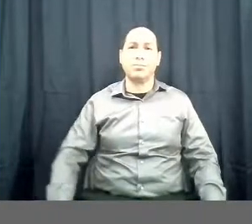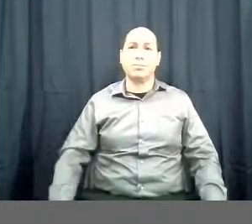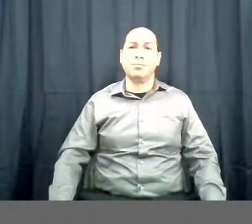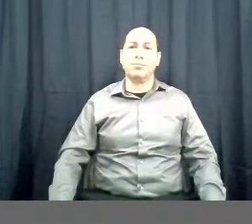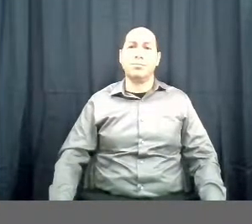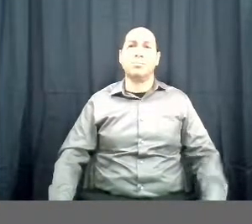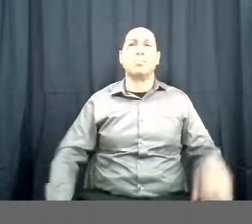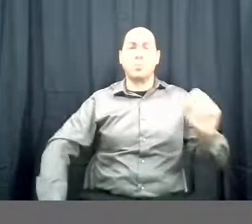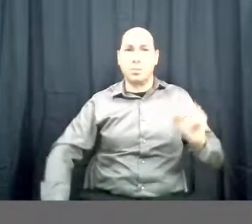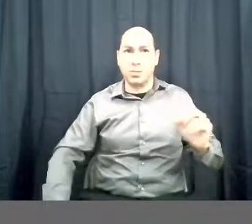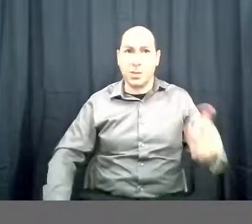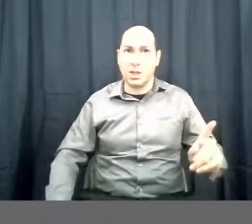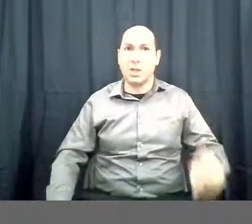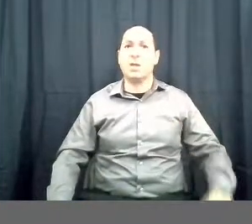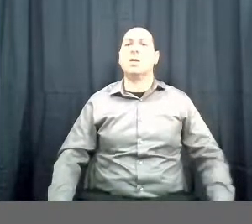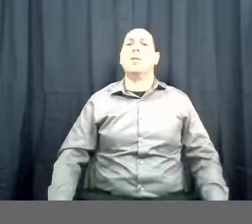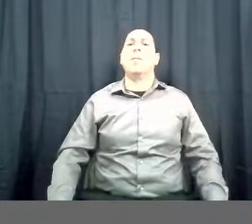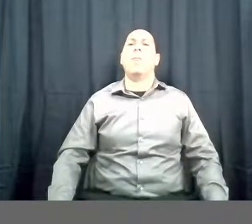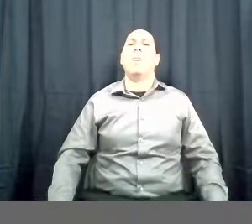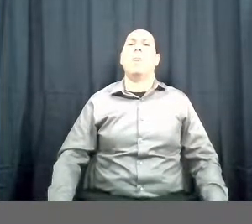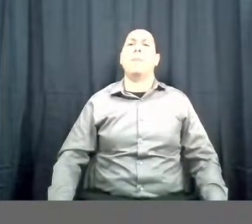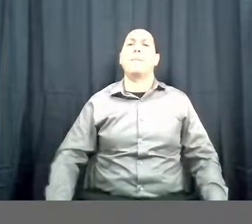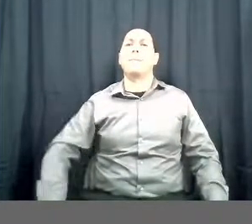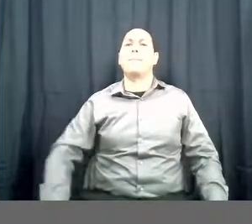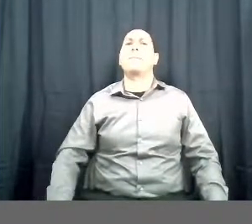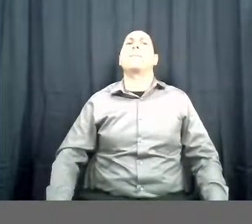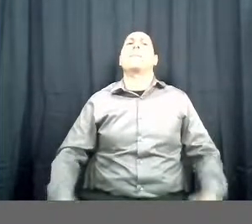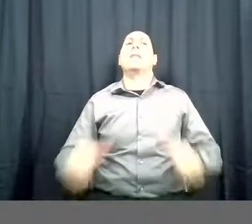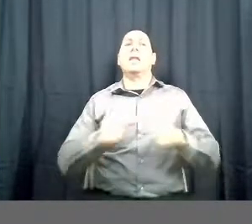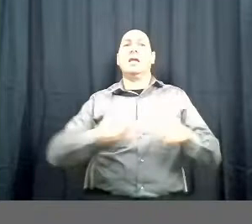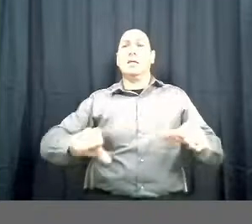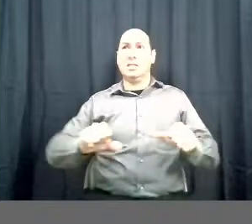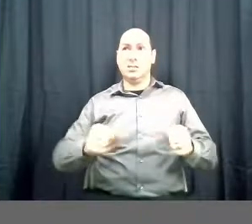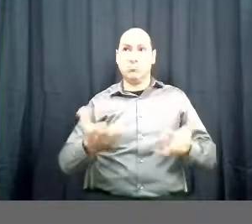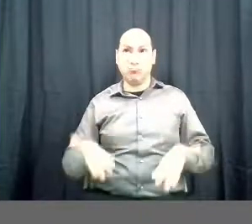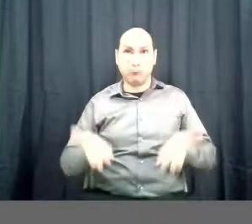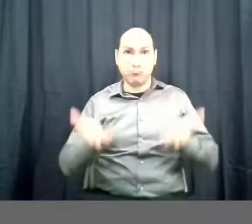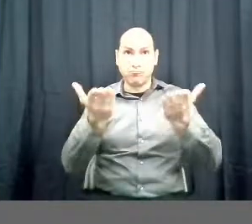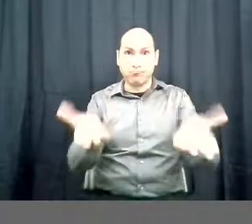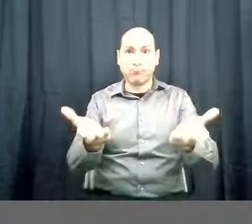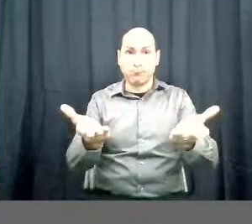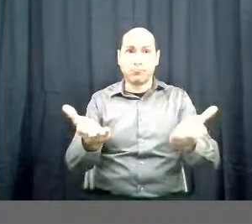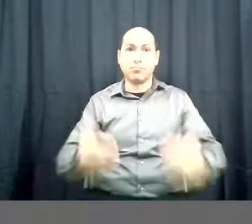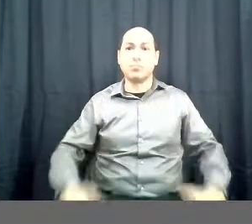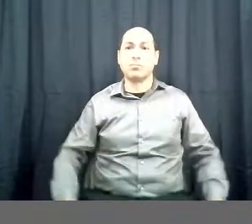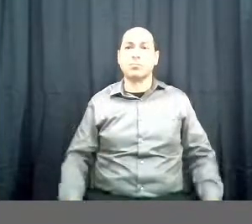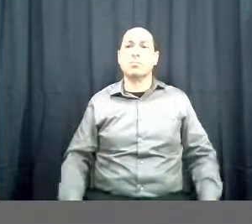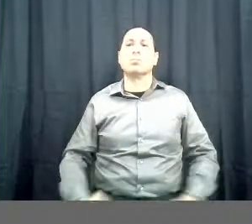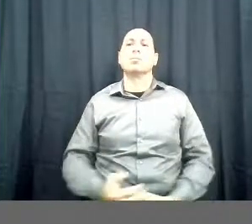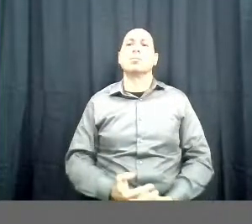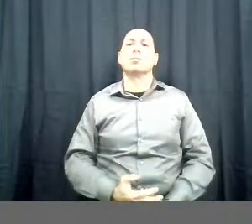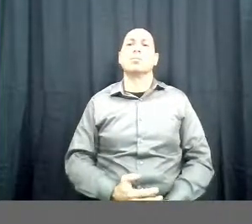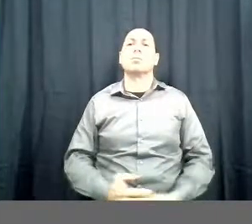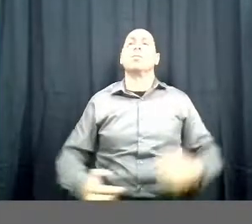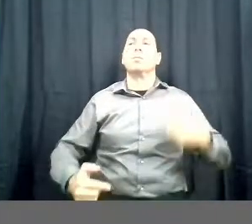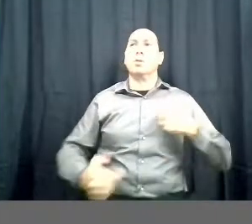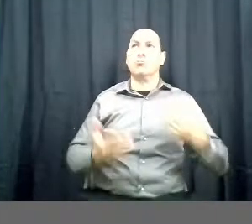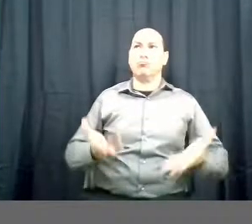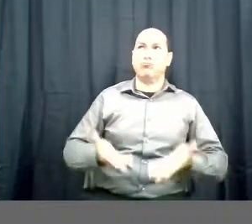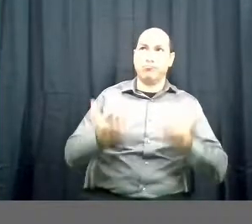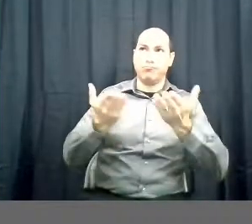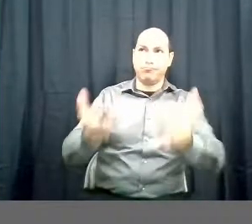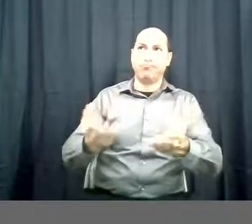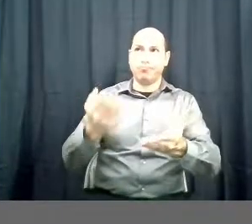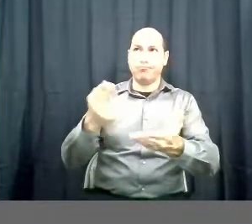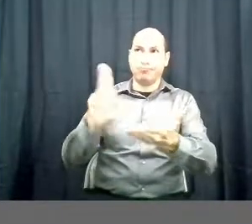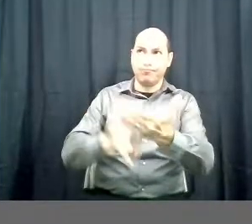Okay, will somebody make a motion to approve it? Sure, I move to approve the contract. Thank you,